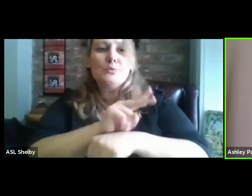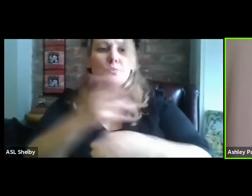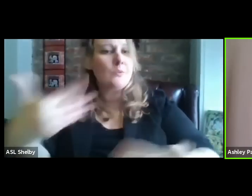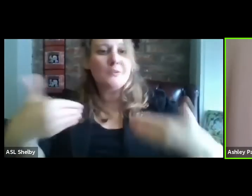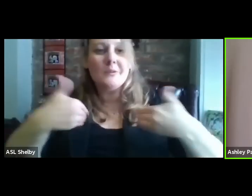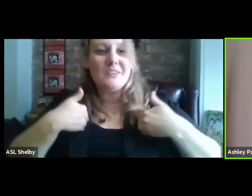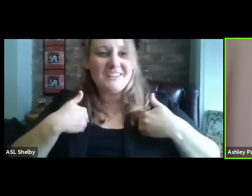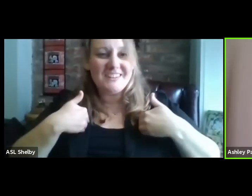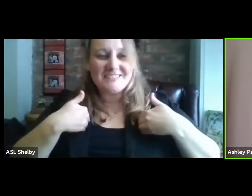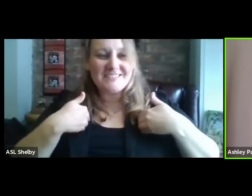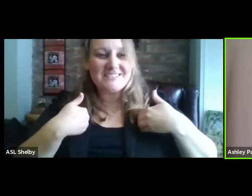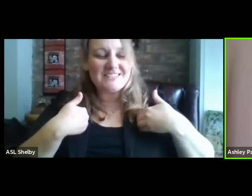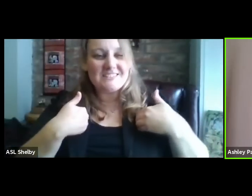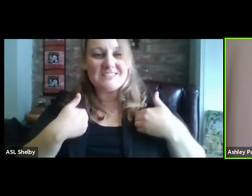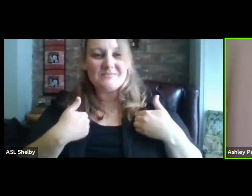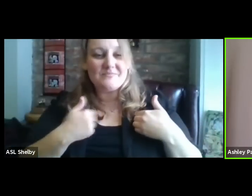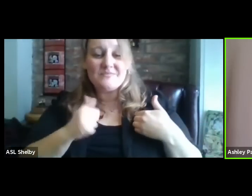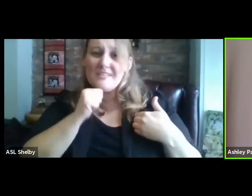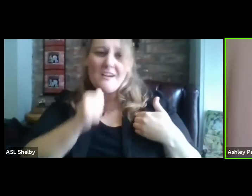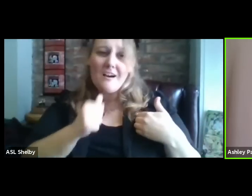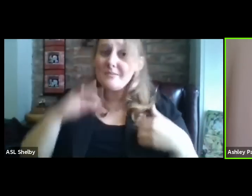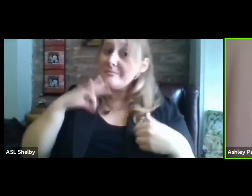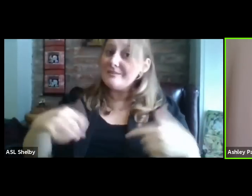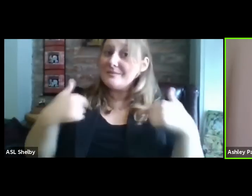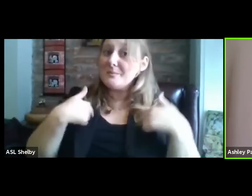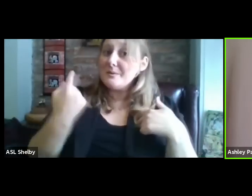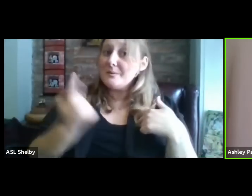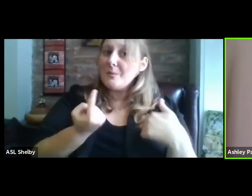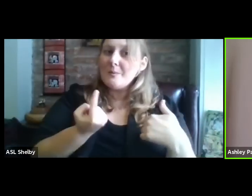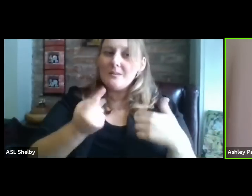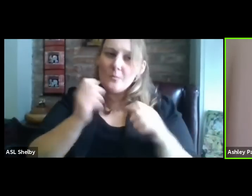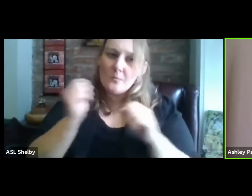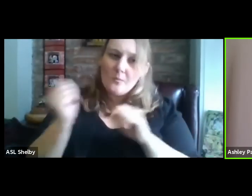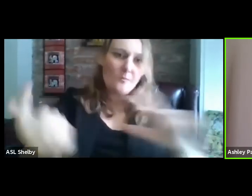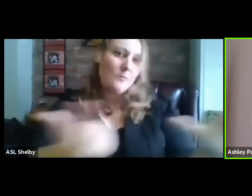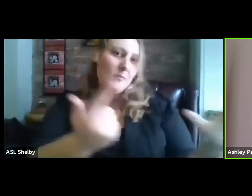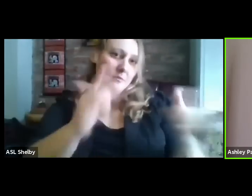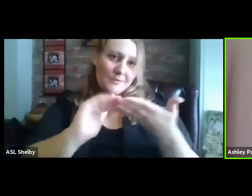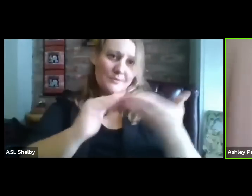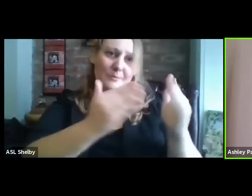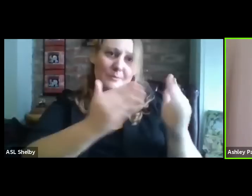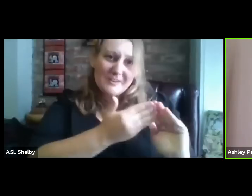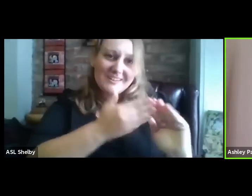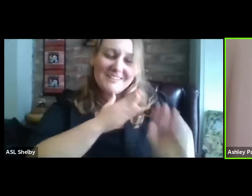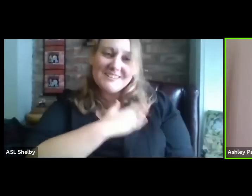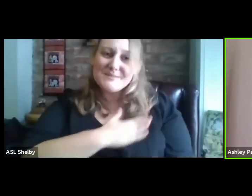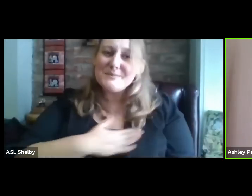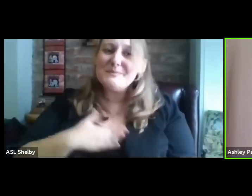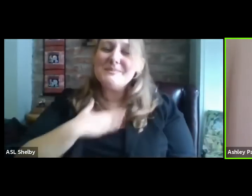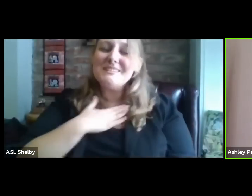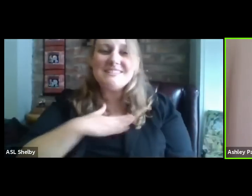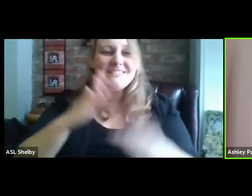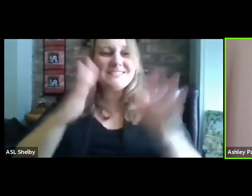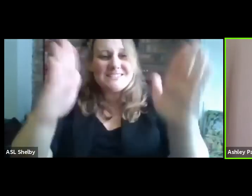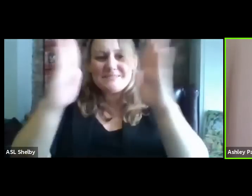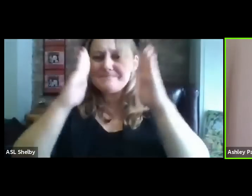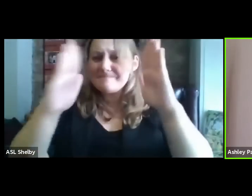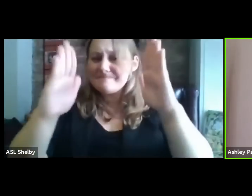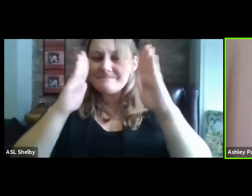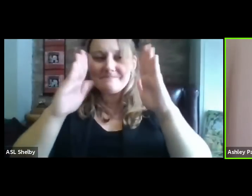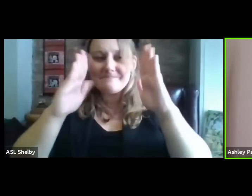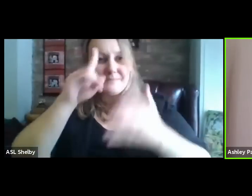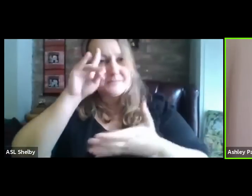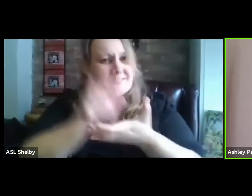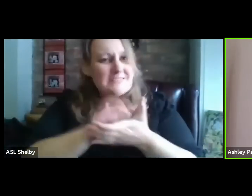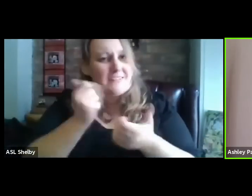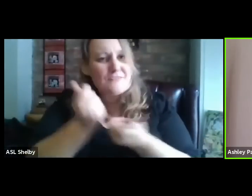not just in ways that benefit us. So please take heart to every single thing that was said today. I want to thank